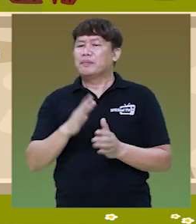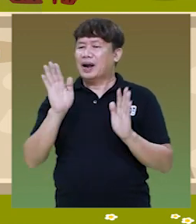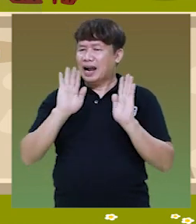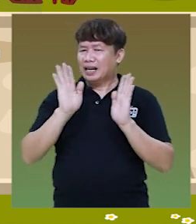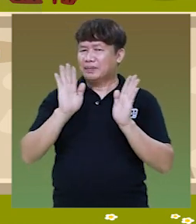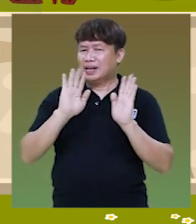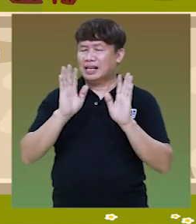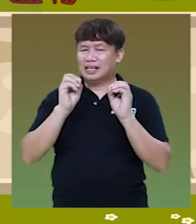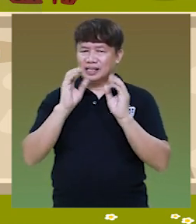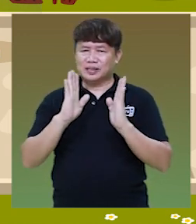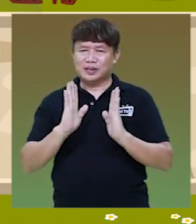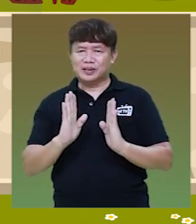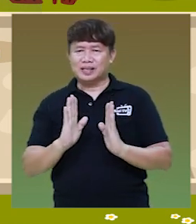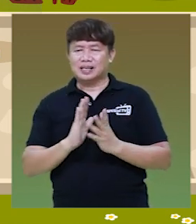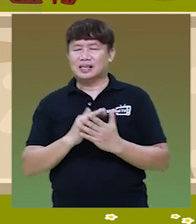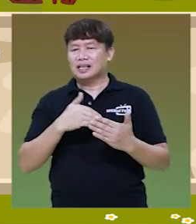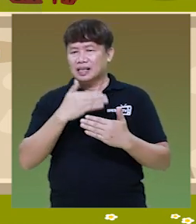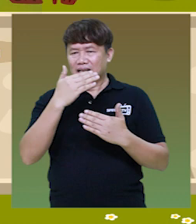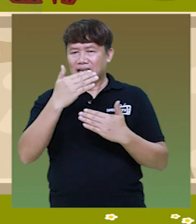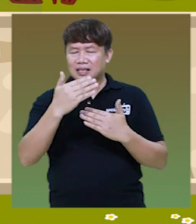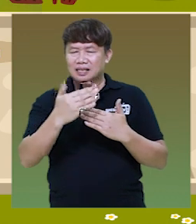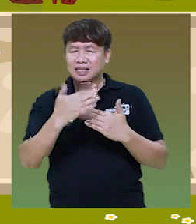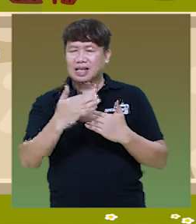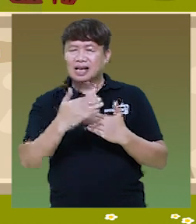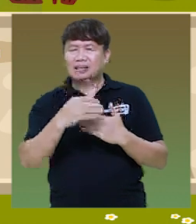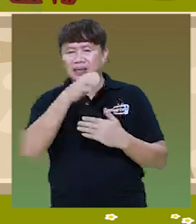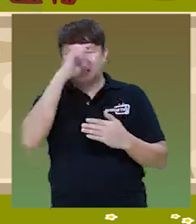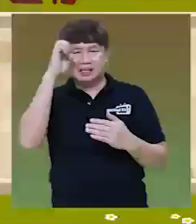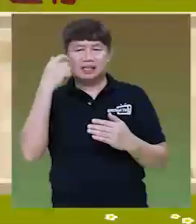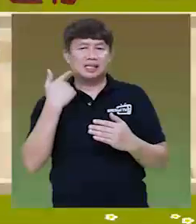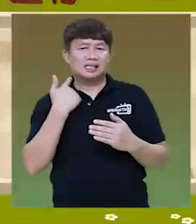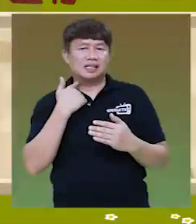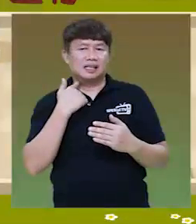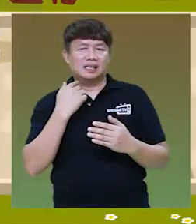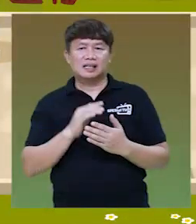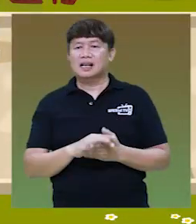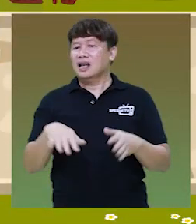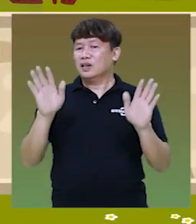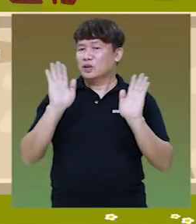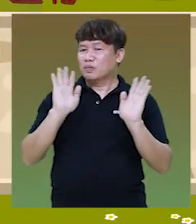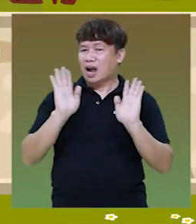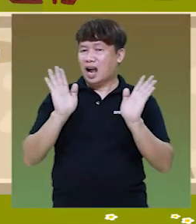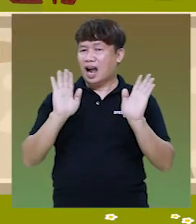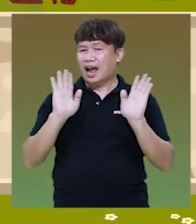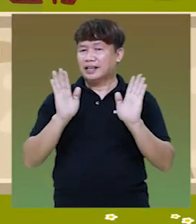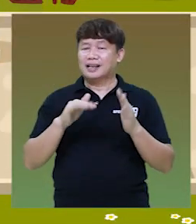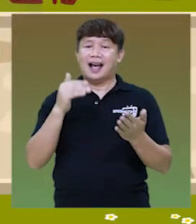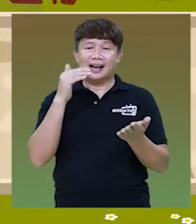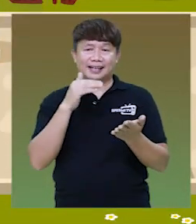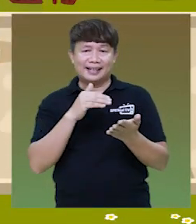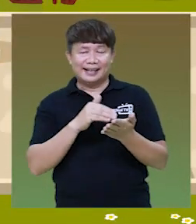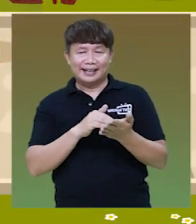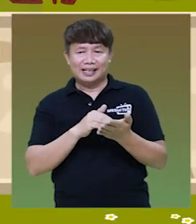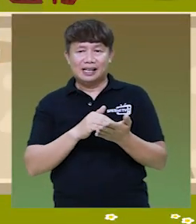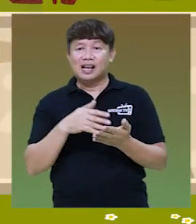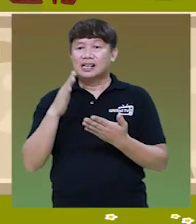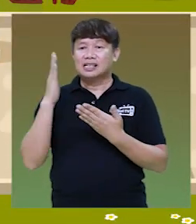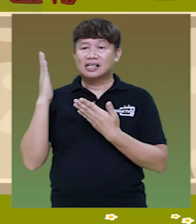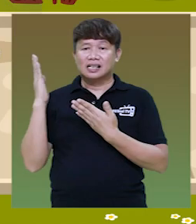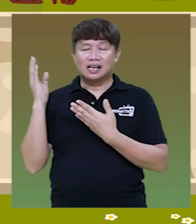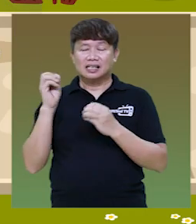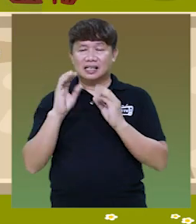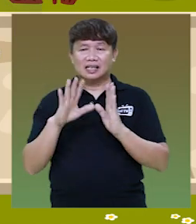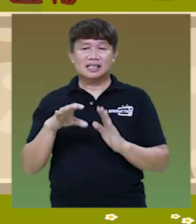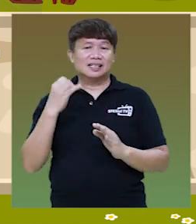time. Bye! See you next time, Eliz and Gina. Goodbye. Again, this is Teacher